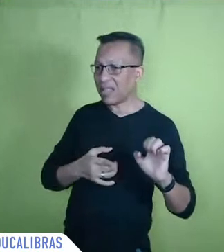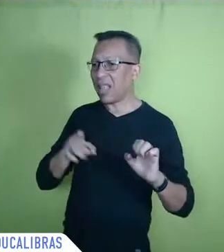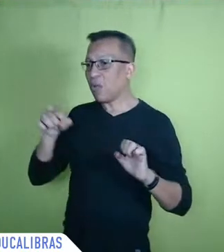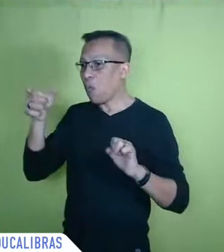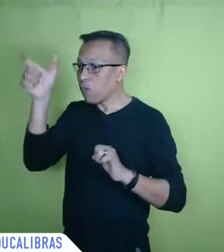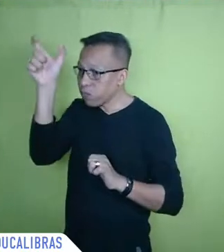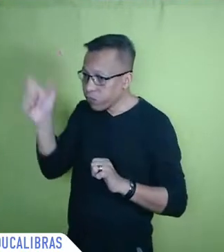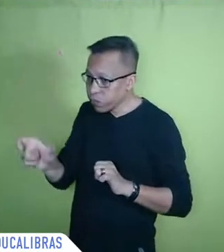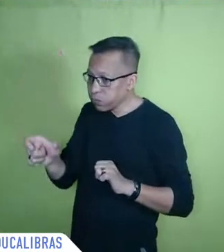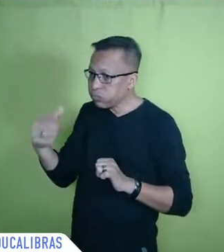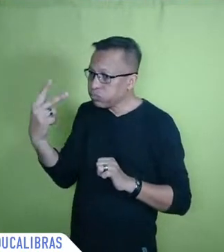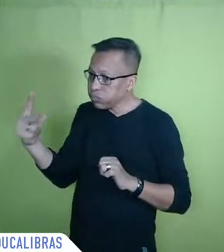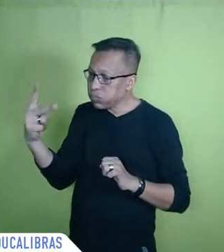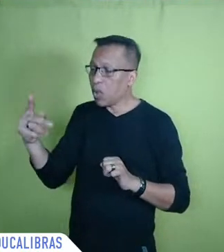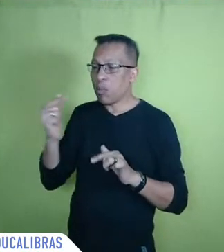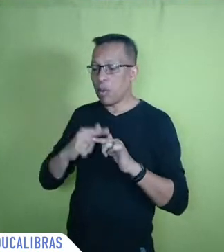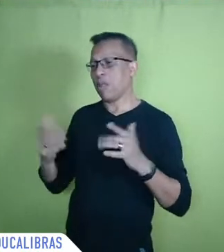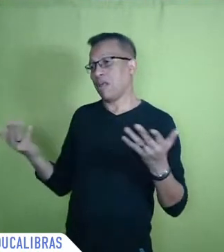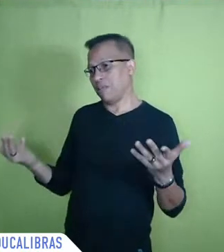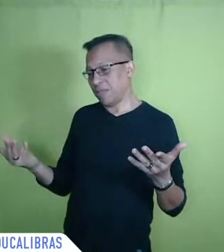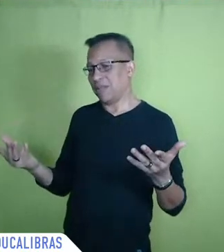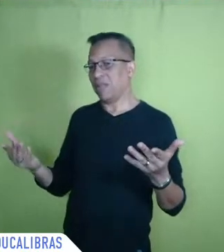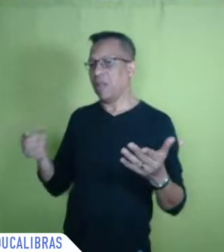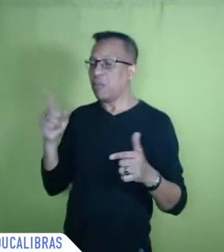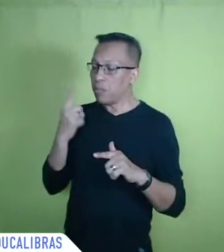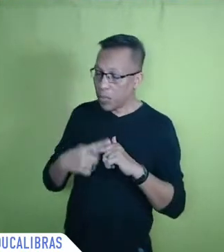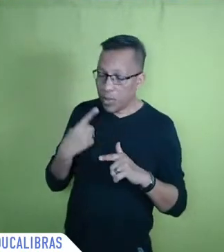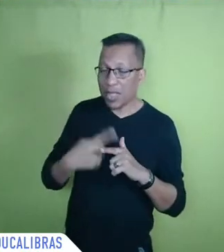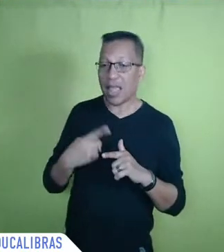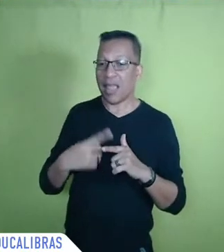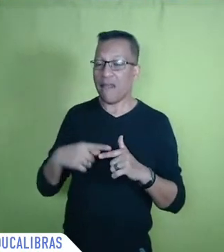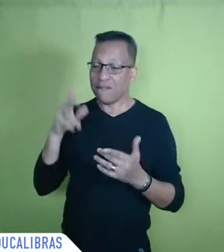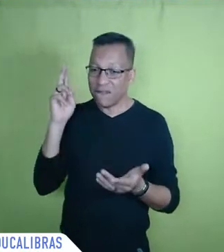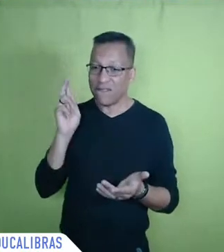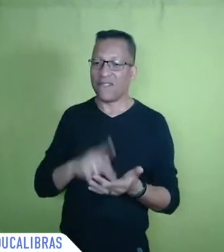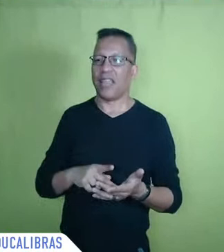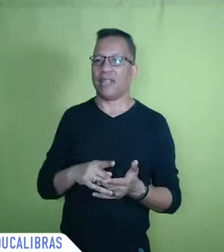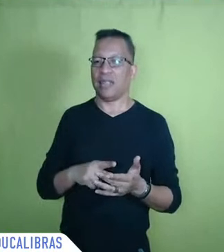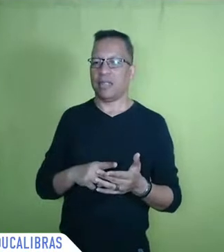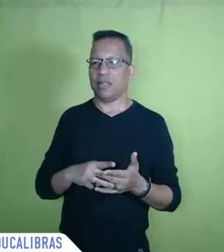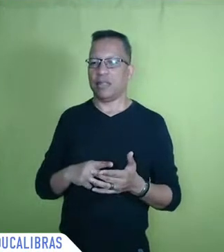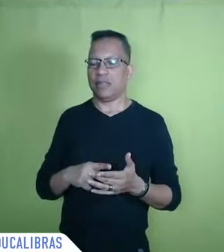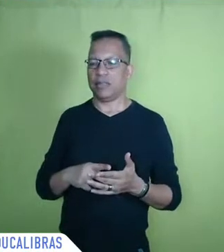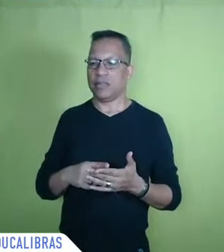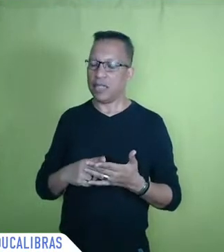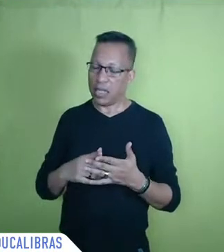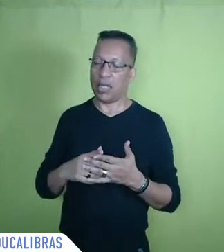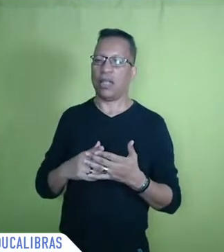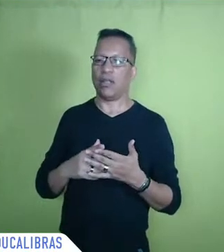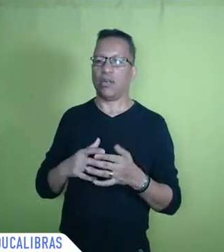that. And I told him, your problem is not with the left wing. Your problem is reality.